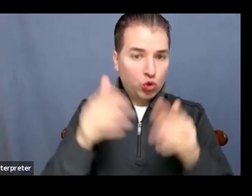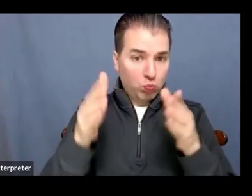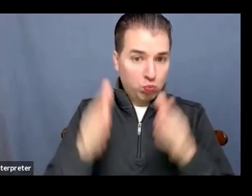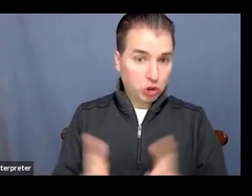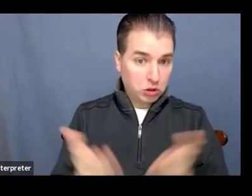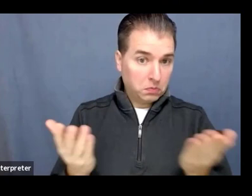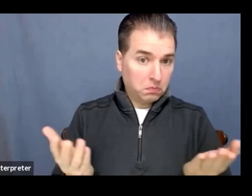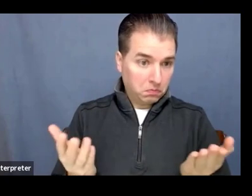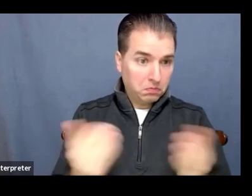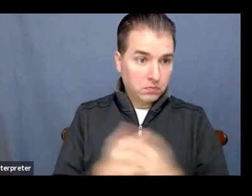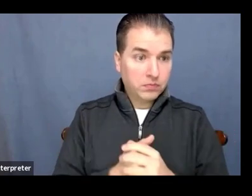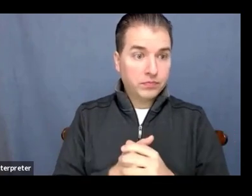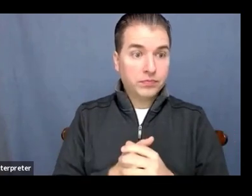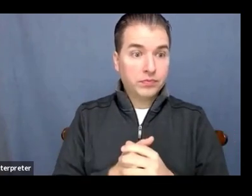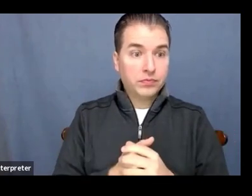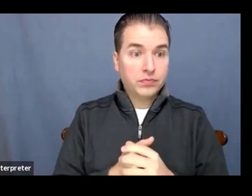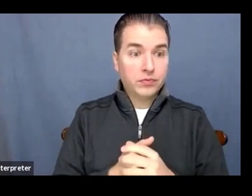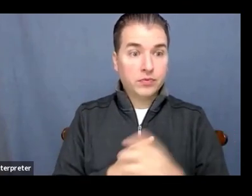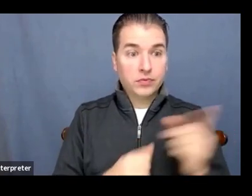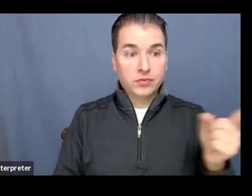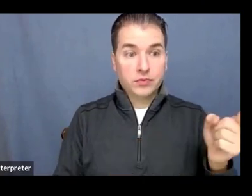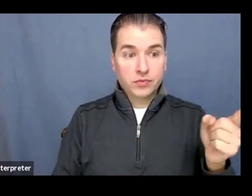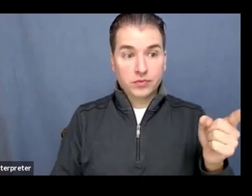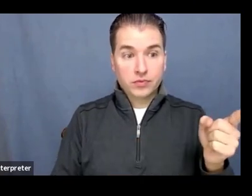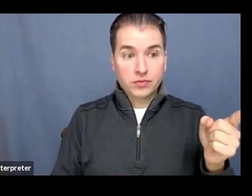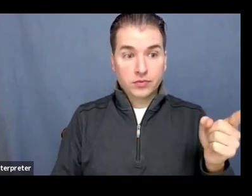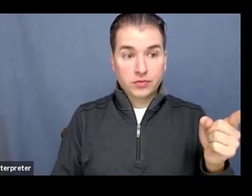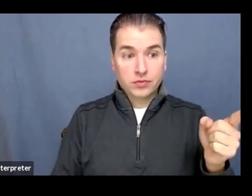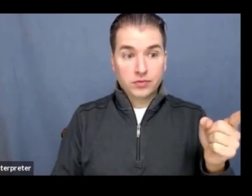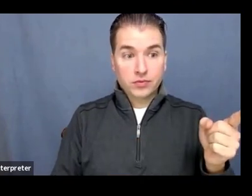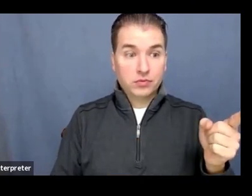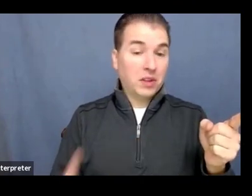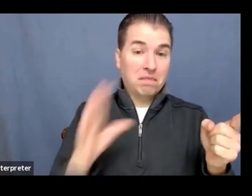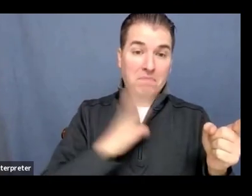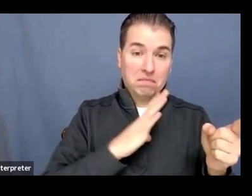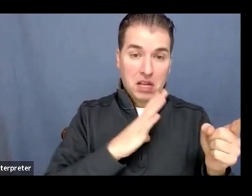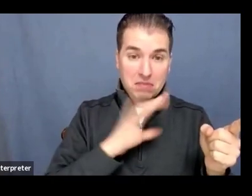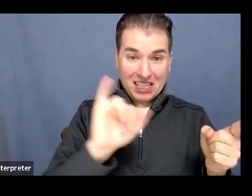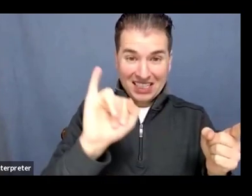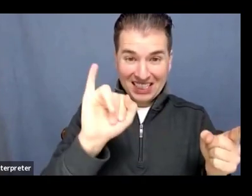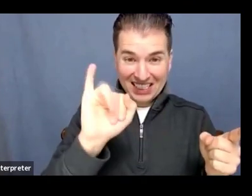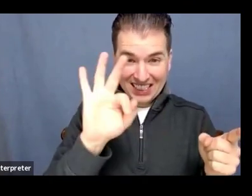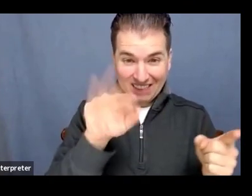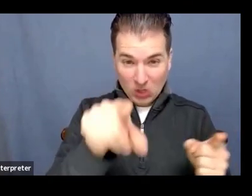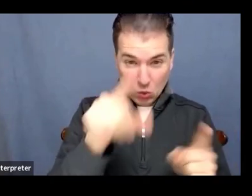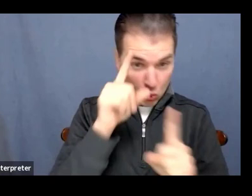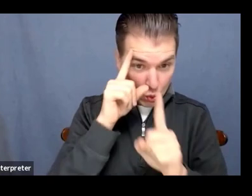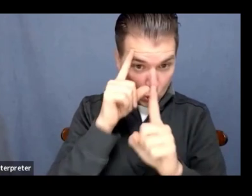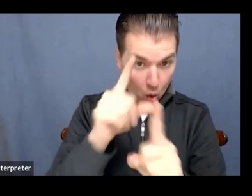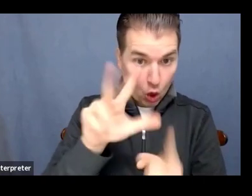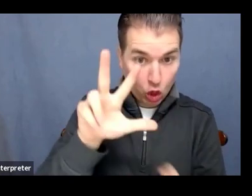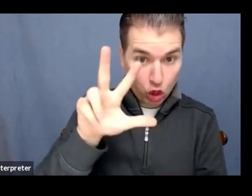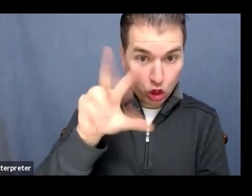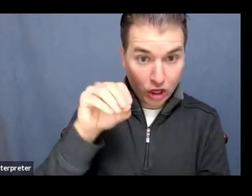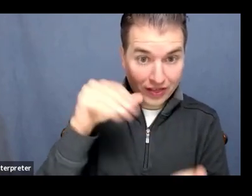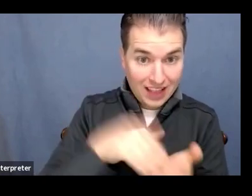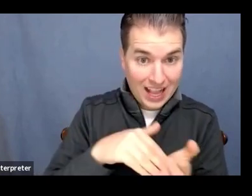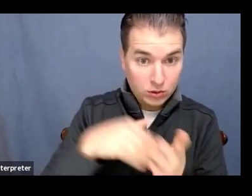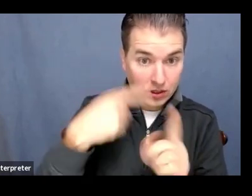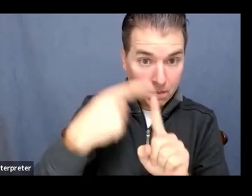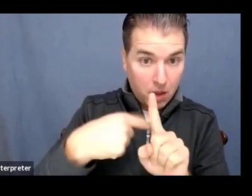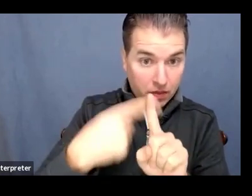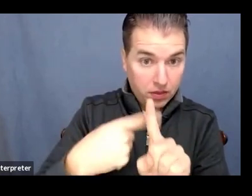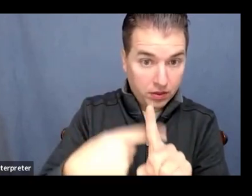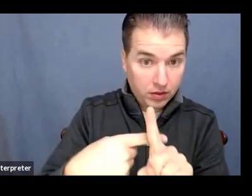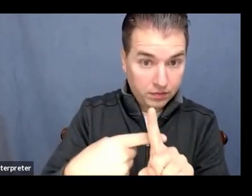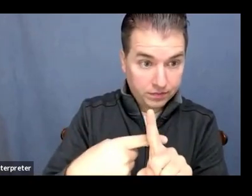right. So I go to the next step, which basically says, all right, well, if I'm trying to earn 30,000 a month top